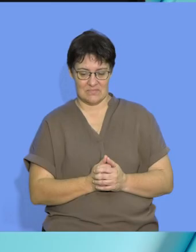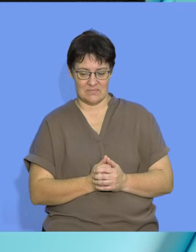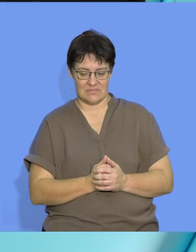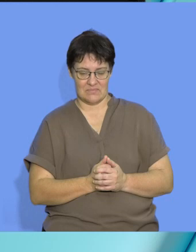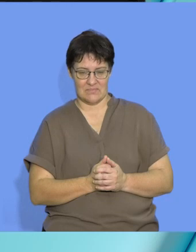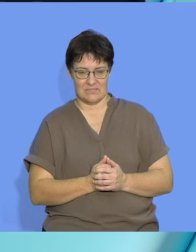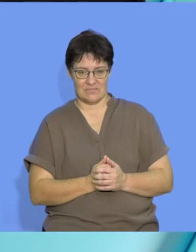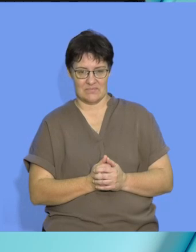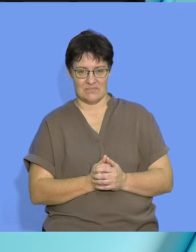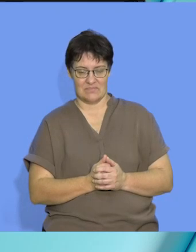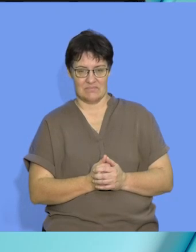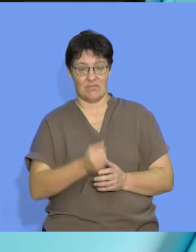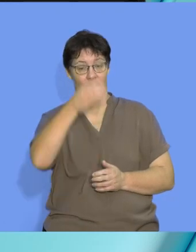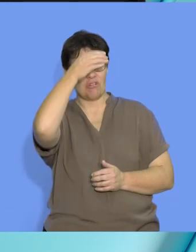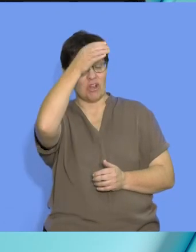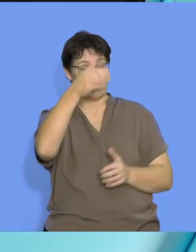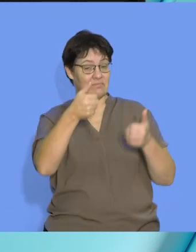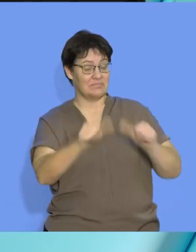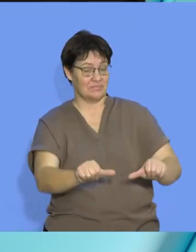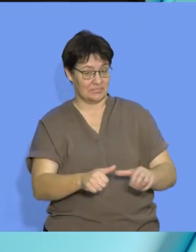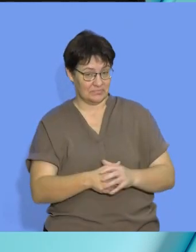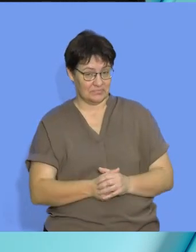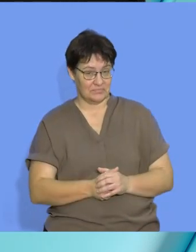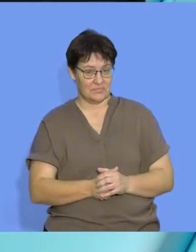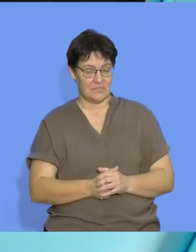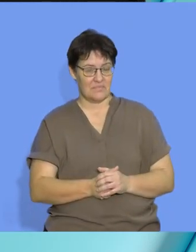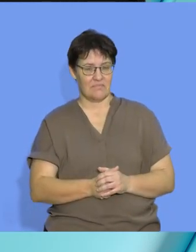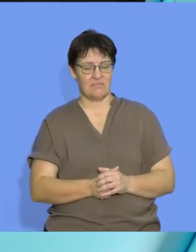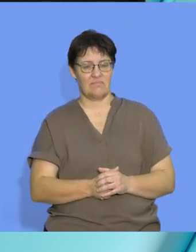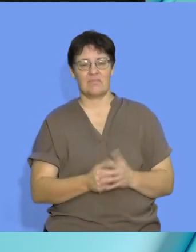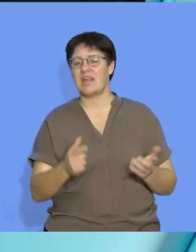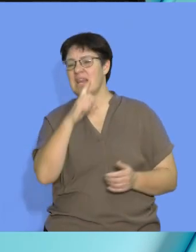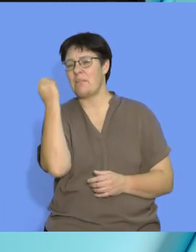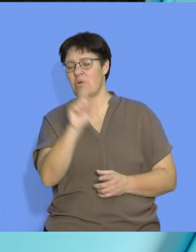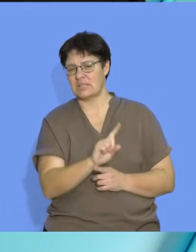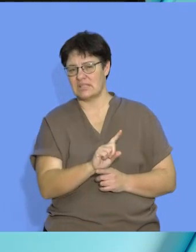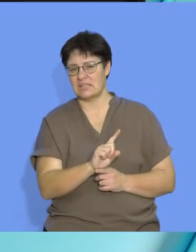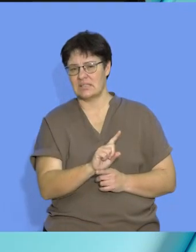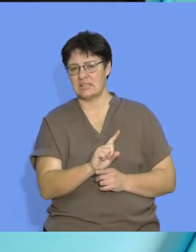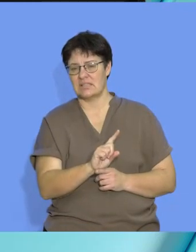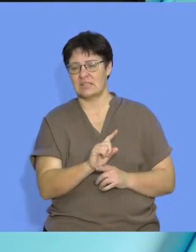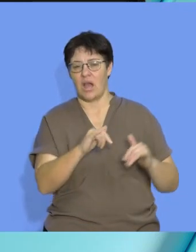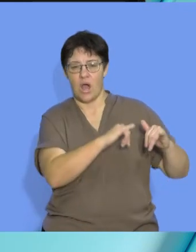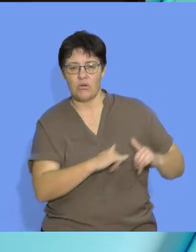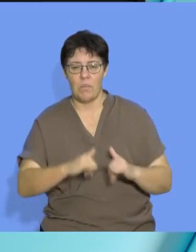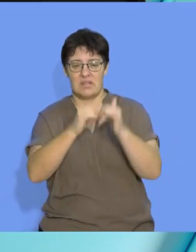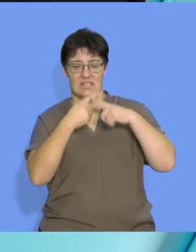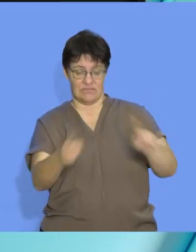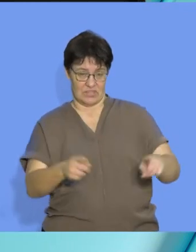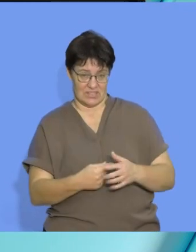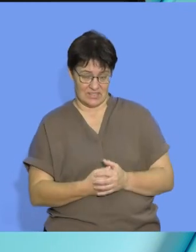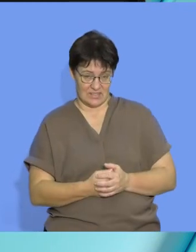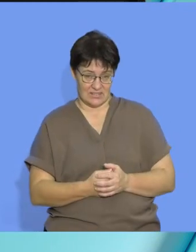The next concept that I'm going to be looking at is something called a common difference. This